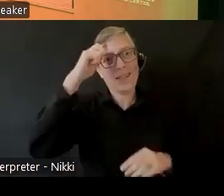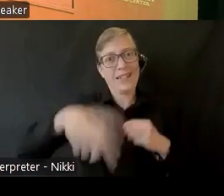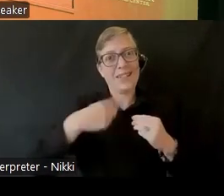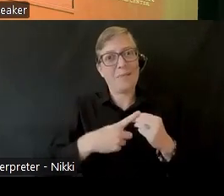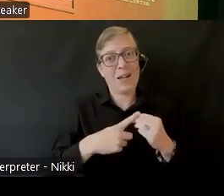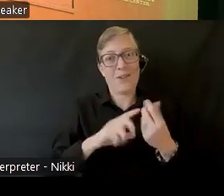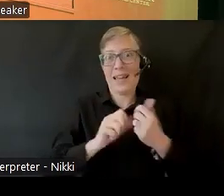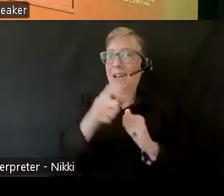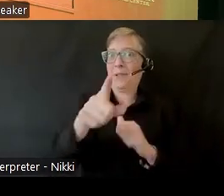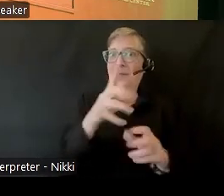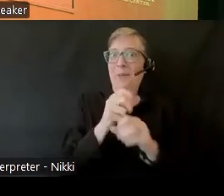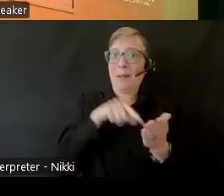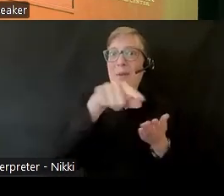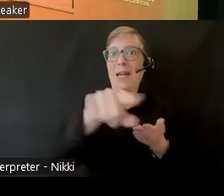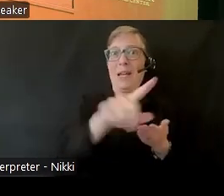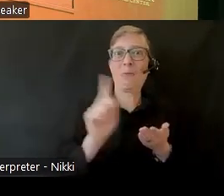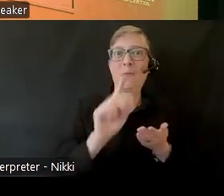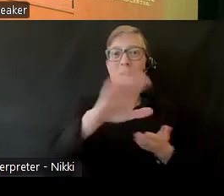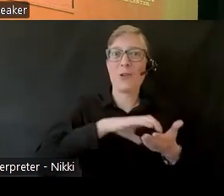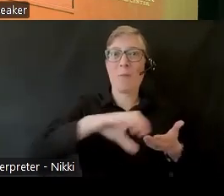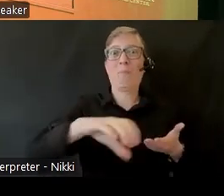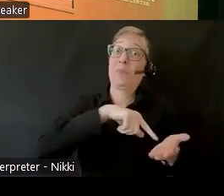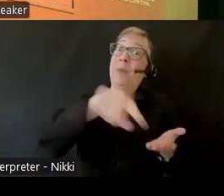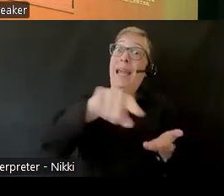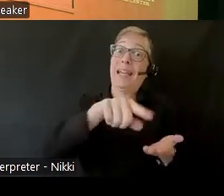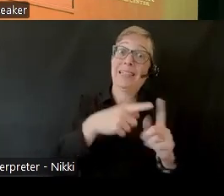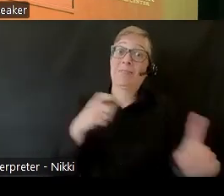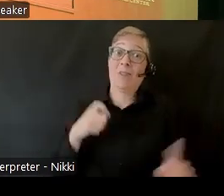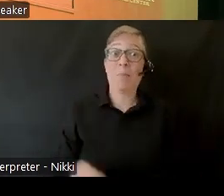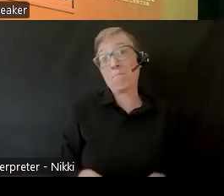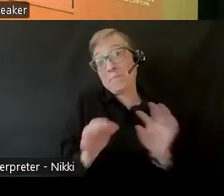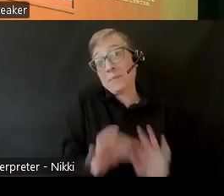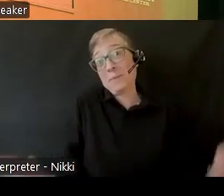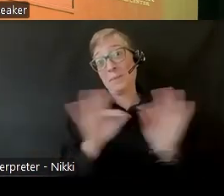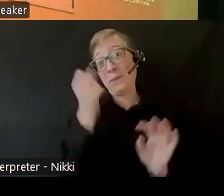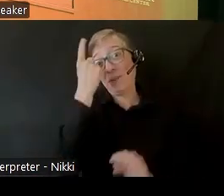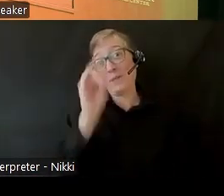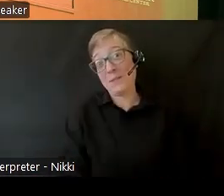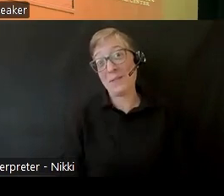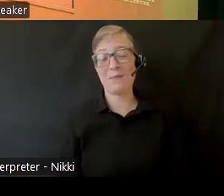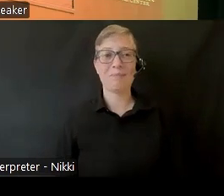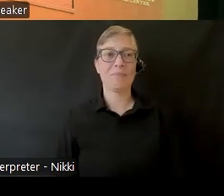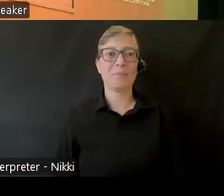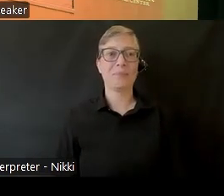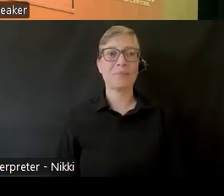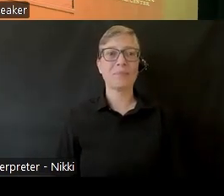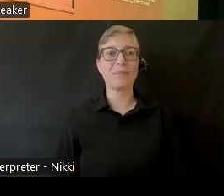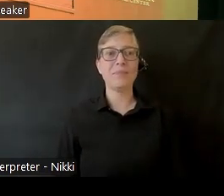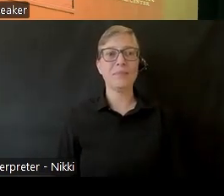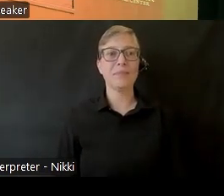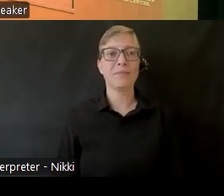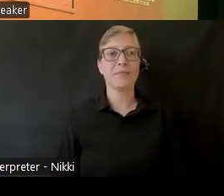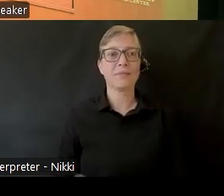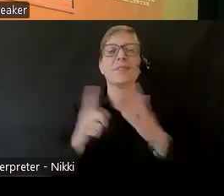from, right? So it's important to understand. So to start really broadly. So what is